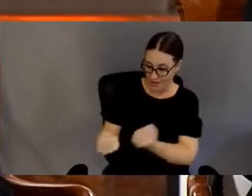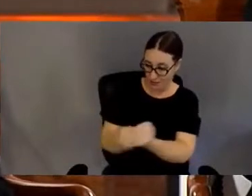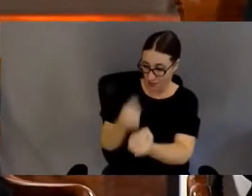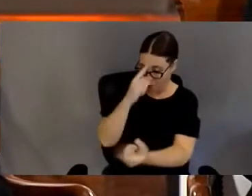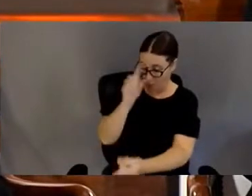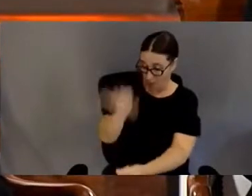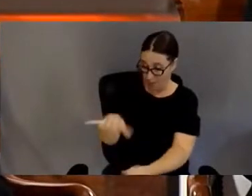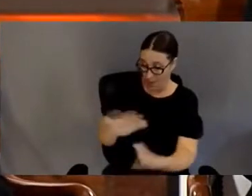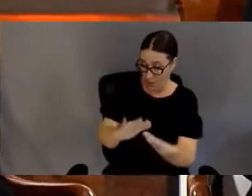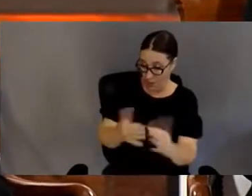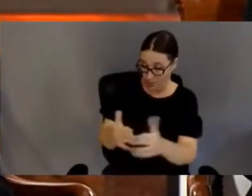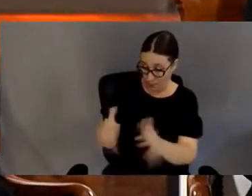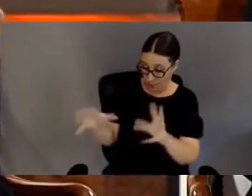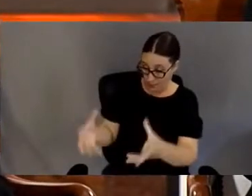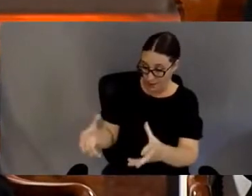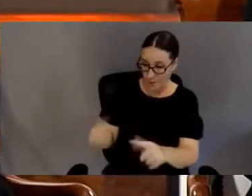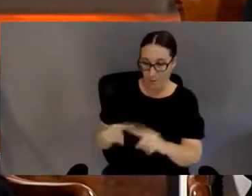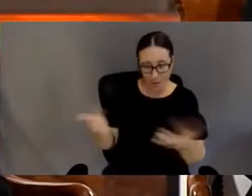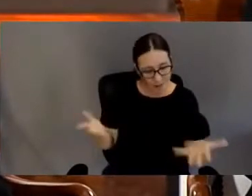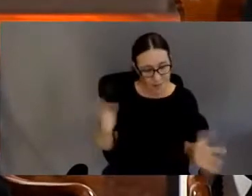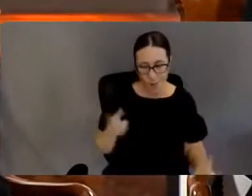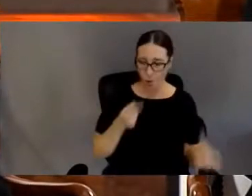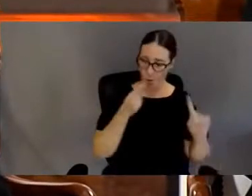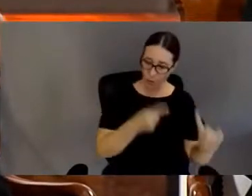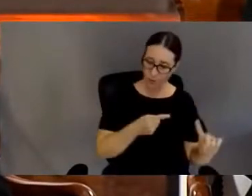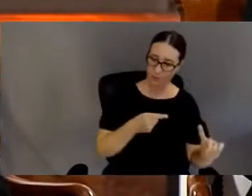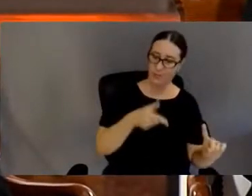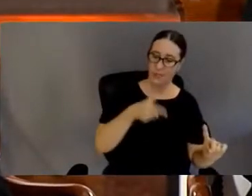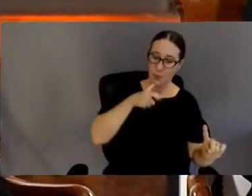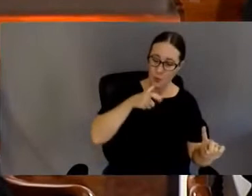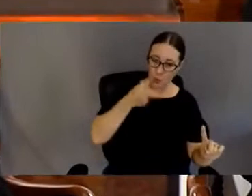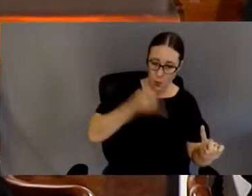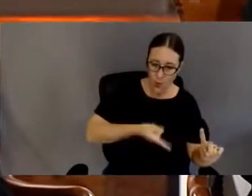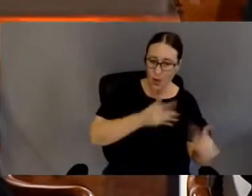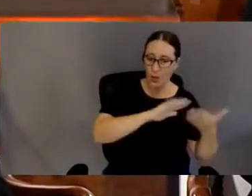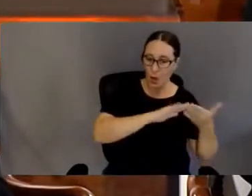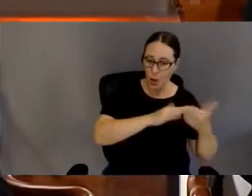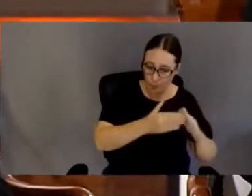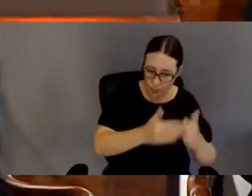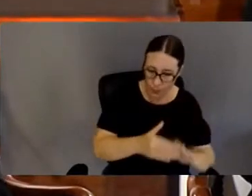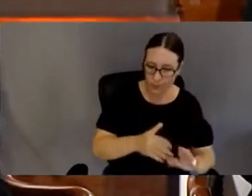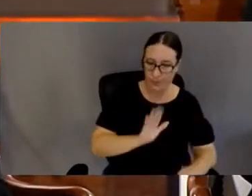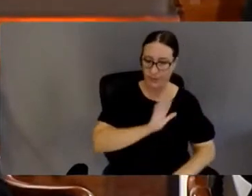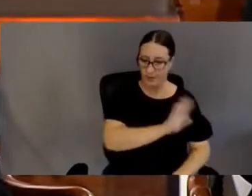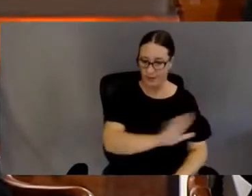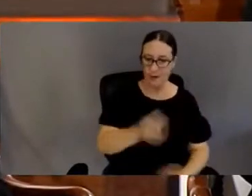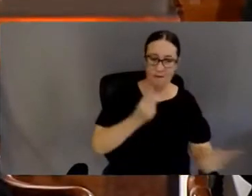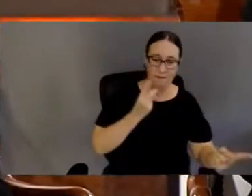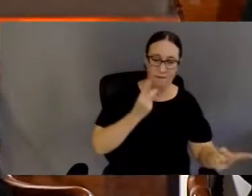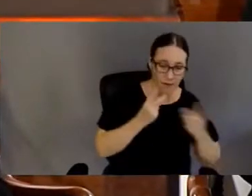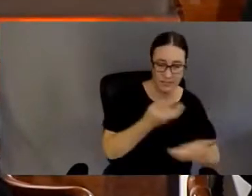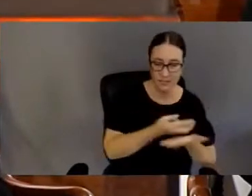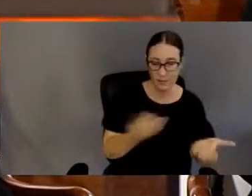community glue. But ultimately, the community voices and the resources can help us to scale that in a way that's going to really work in